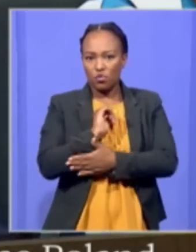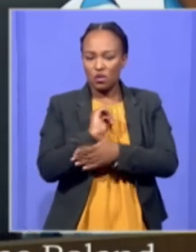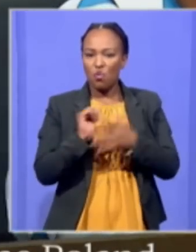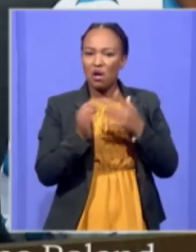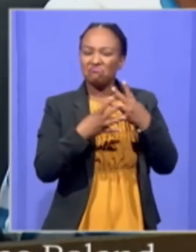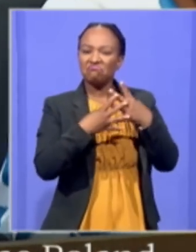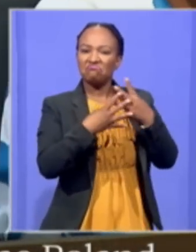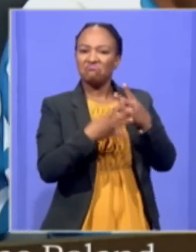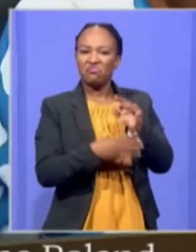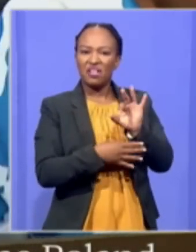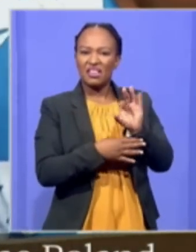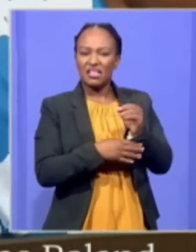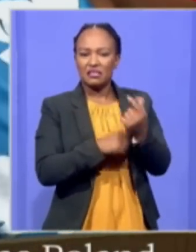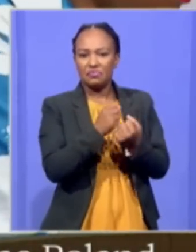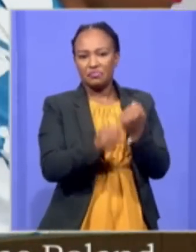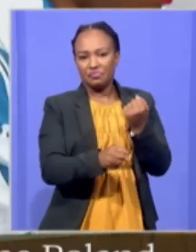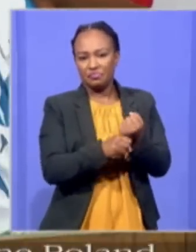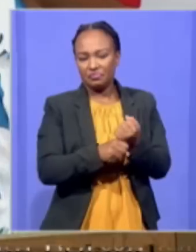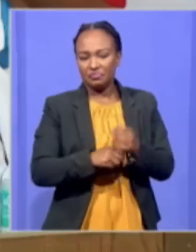a lekgolegong.